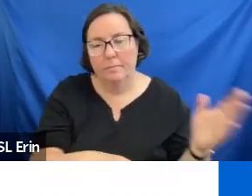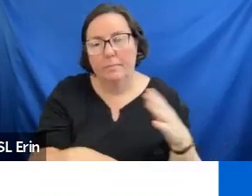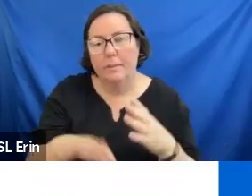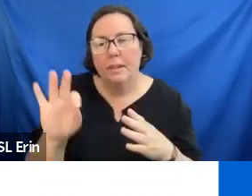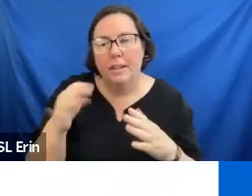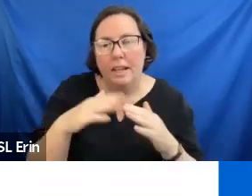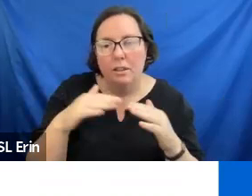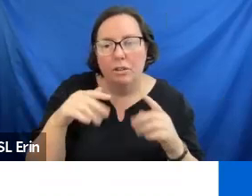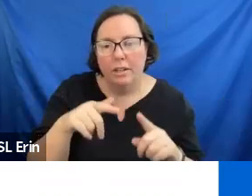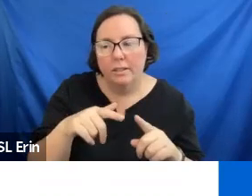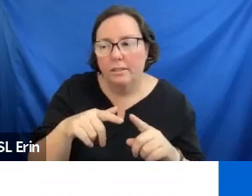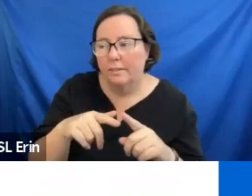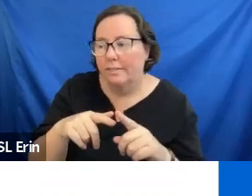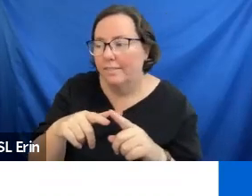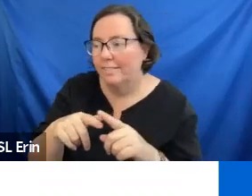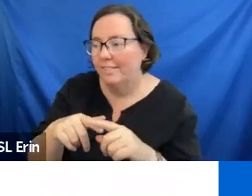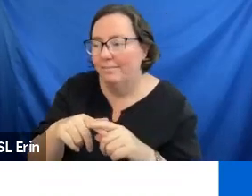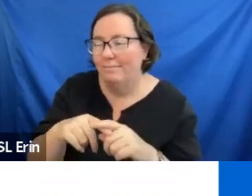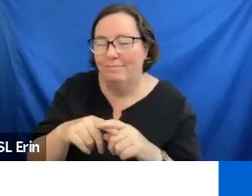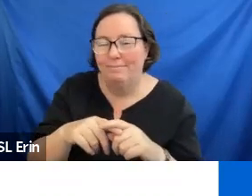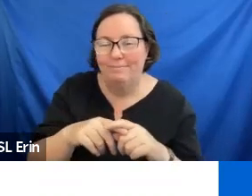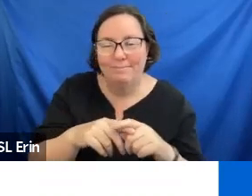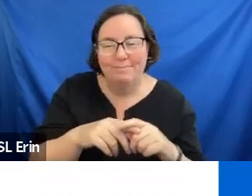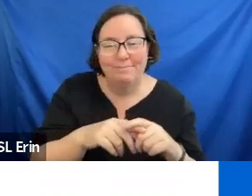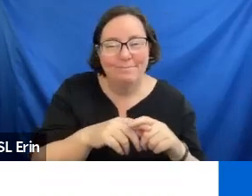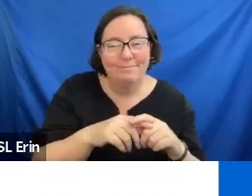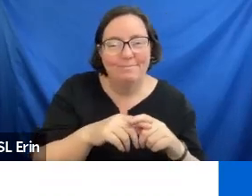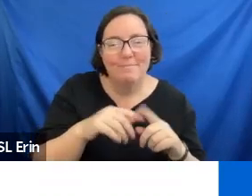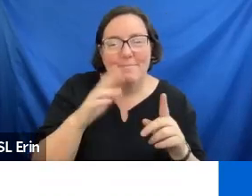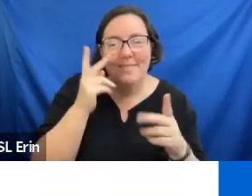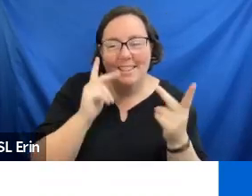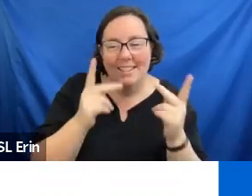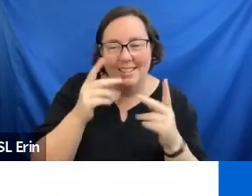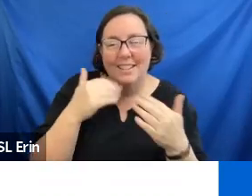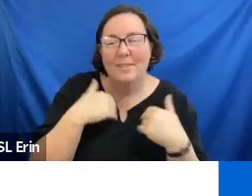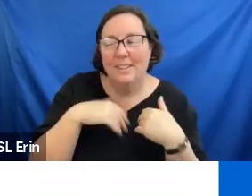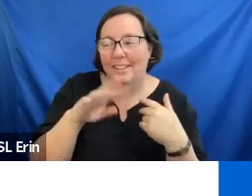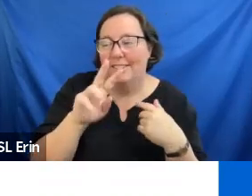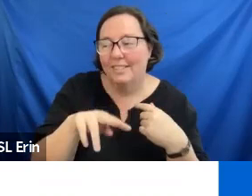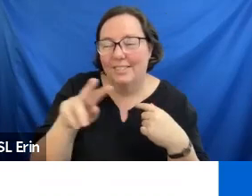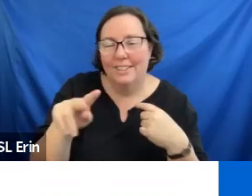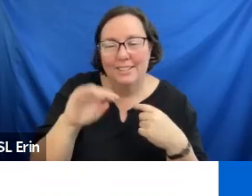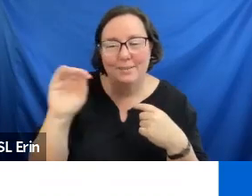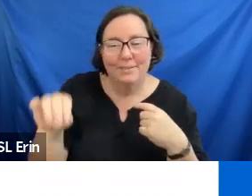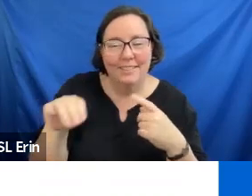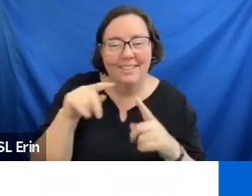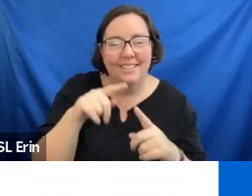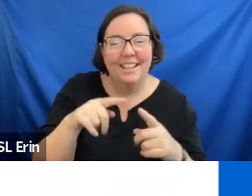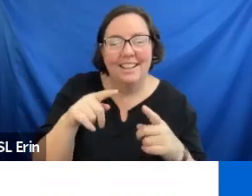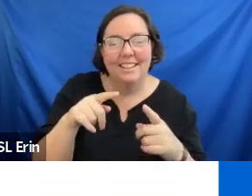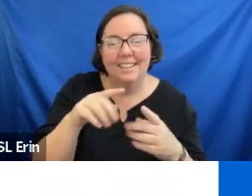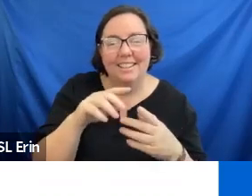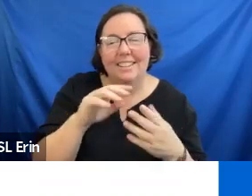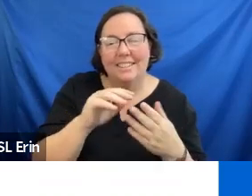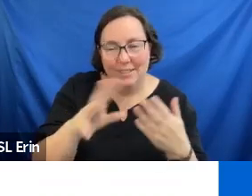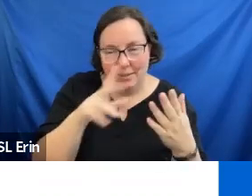grade, you'll see that we have 22% of the students